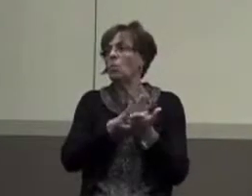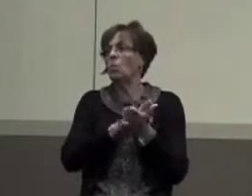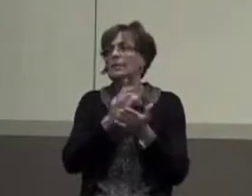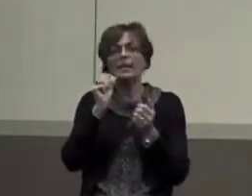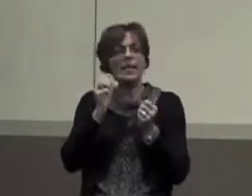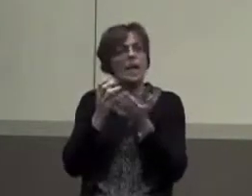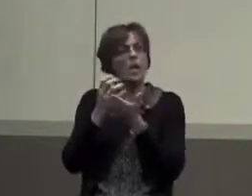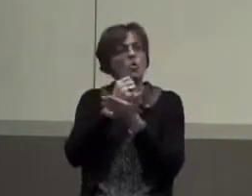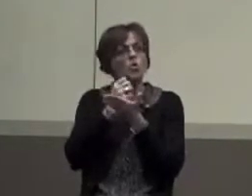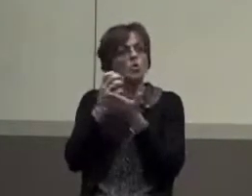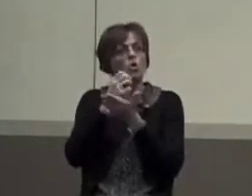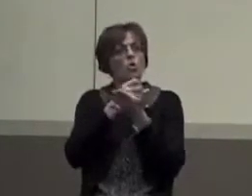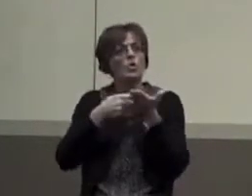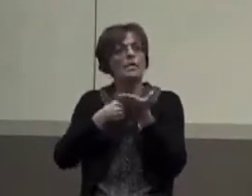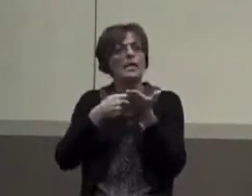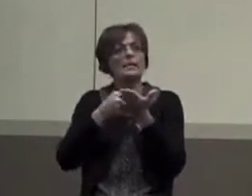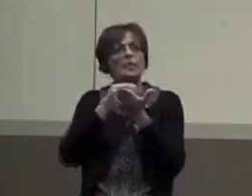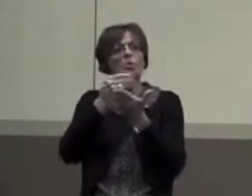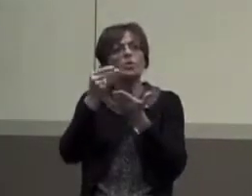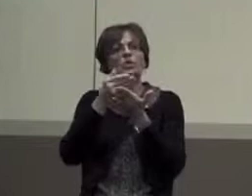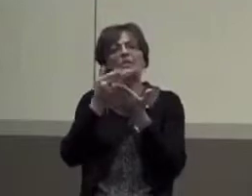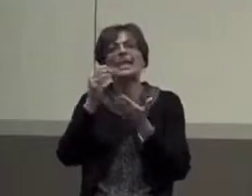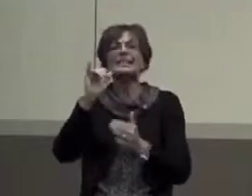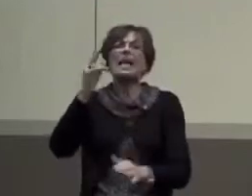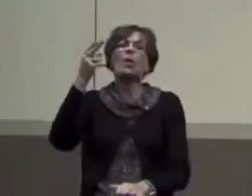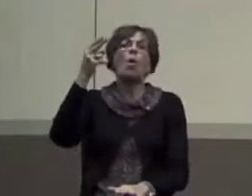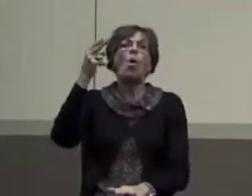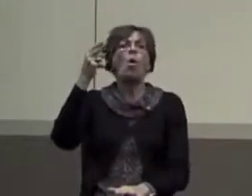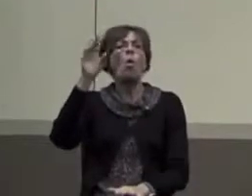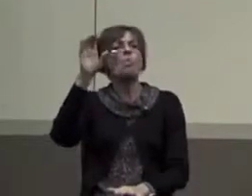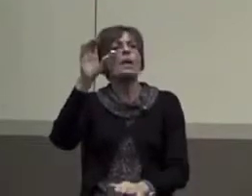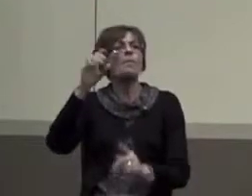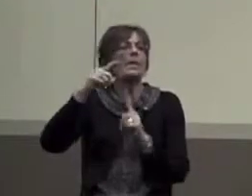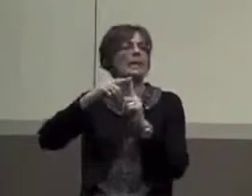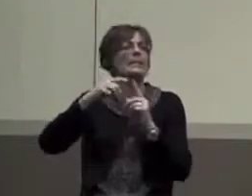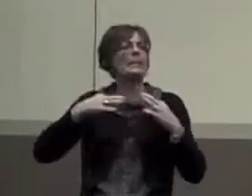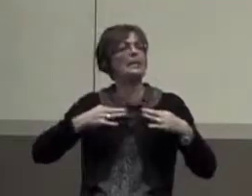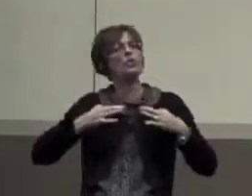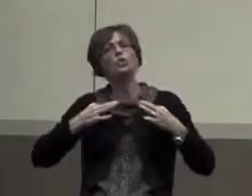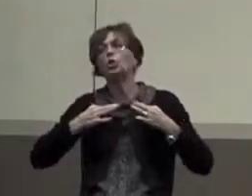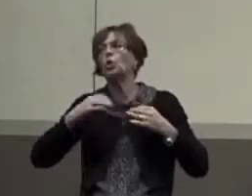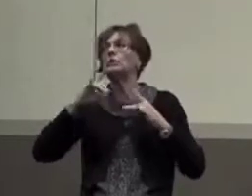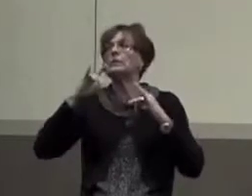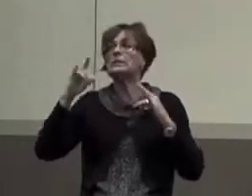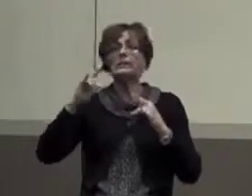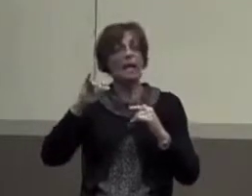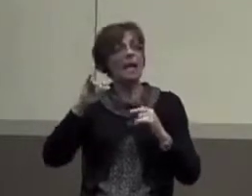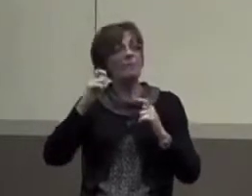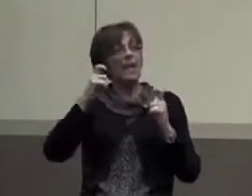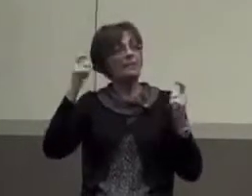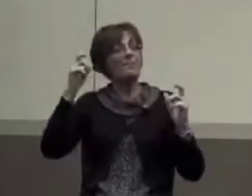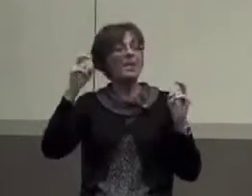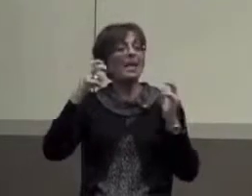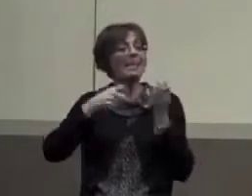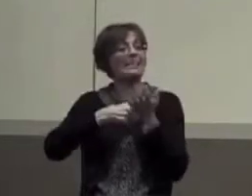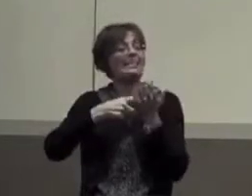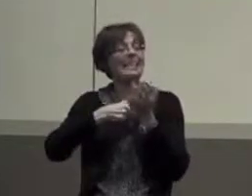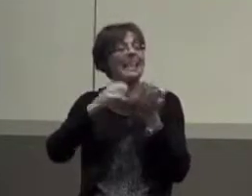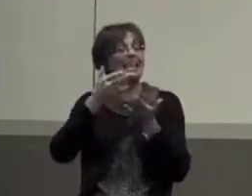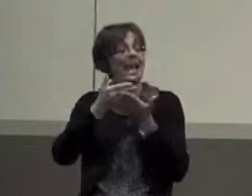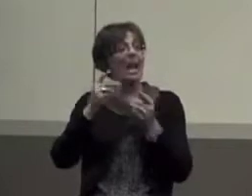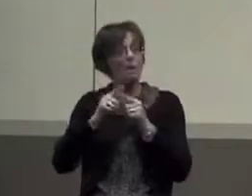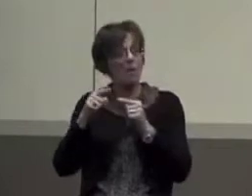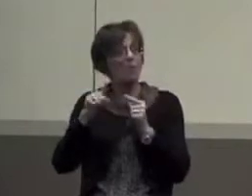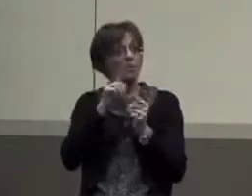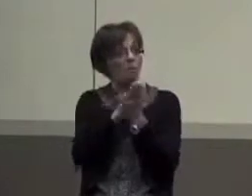to purchase things like homecoming t-shirts, the week spirit week of homecoming, which is kind of a big ticket item, but they're very, very motivated to